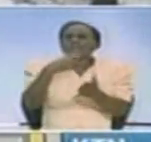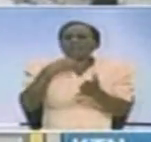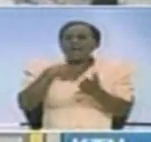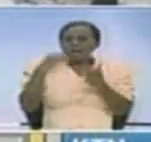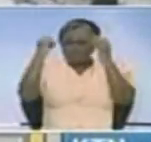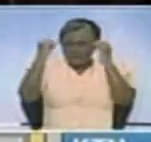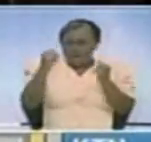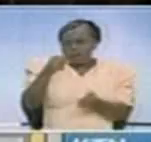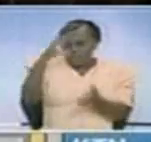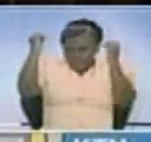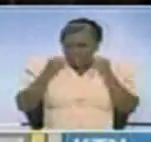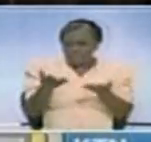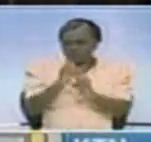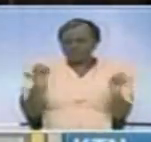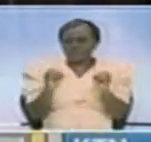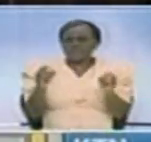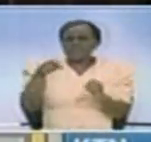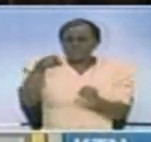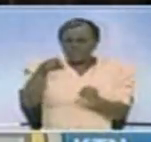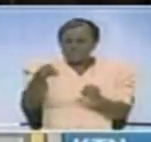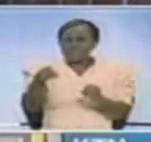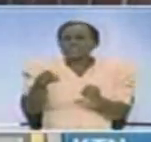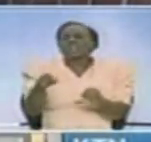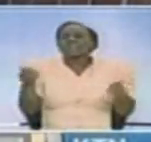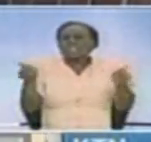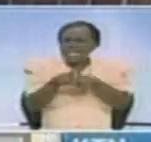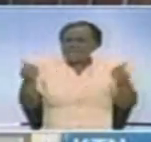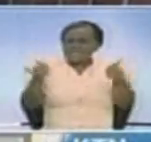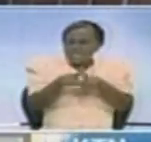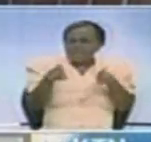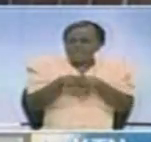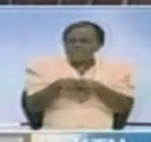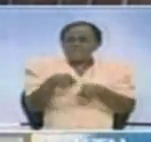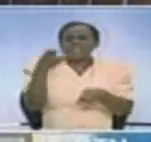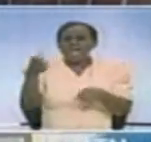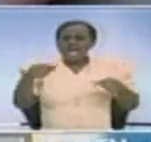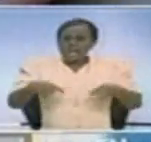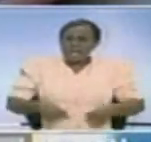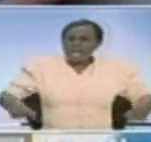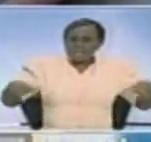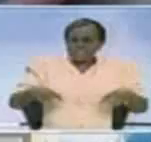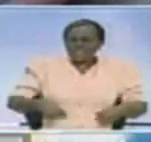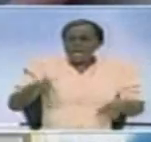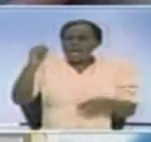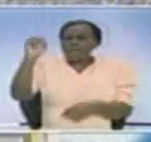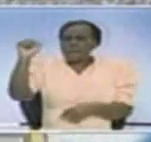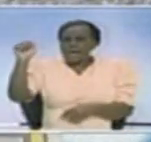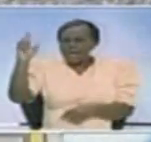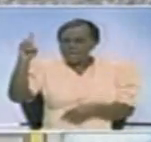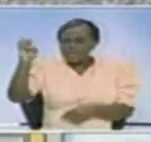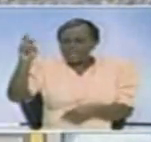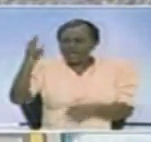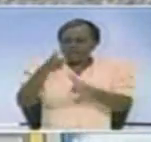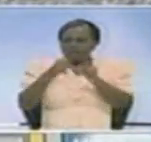that town. Mm-hmm. This is very typical of the kinds of attacks in Wajir and Garissa and Mandera since October